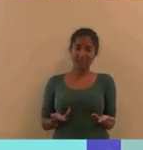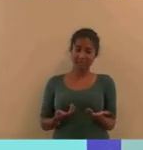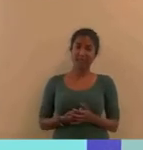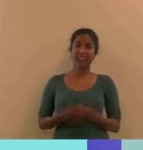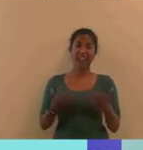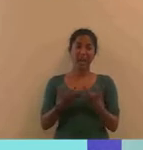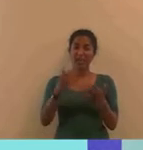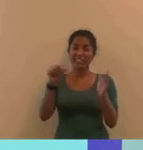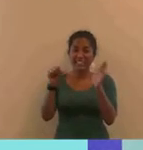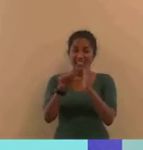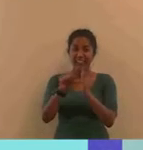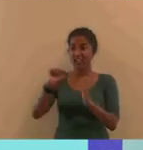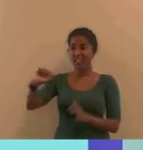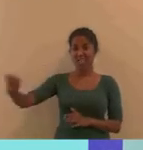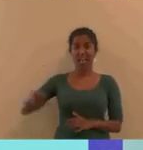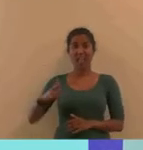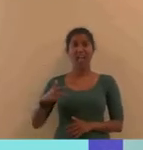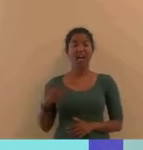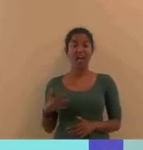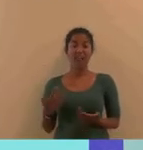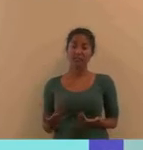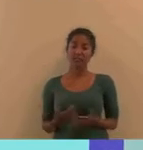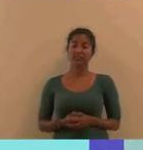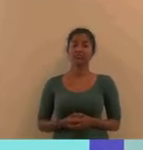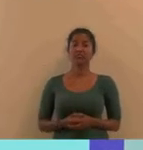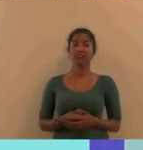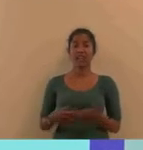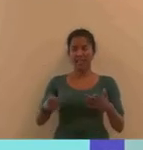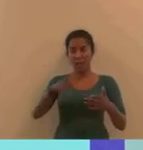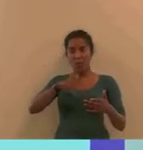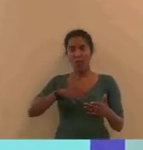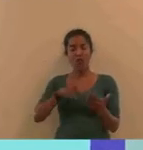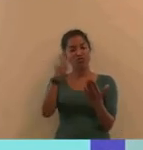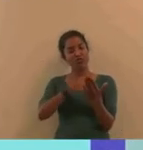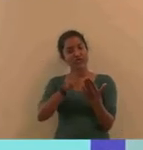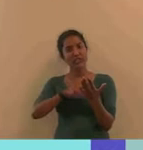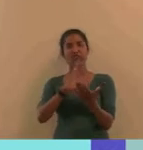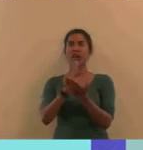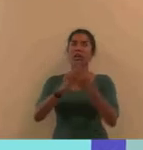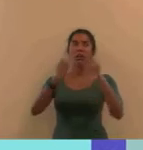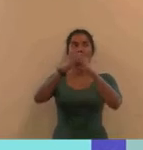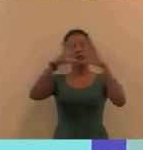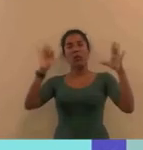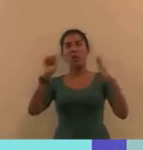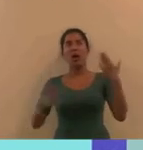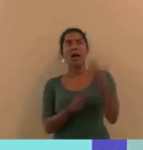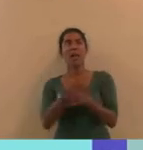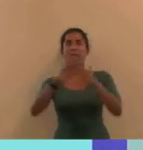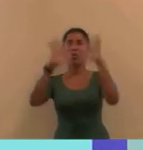how difficult their lives are and wanting the reader to really open their eyes to what's going on in the